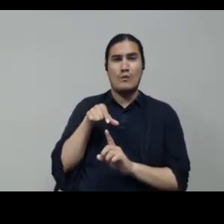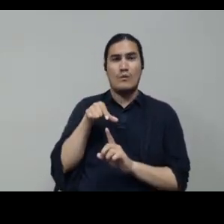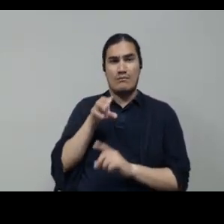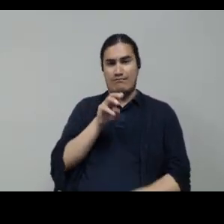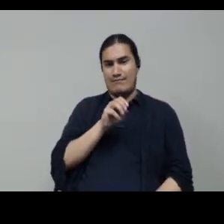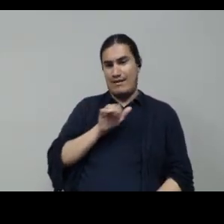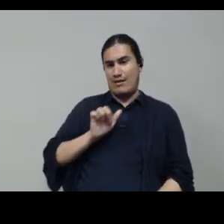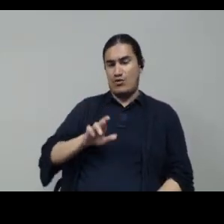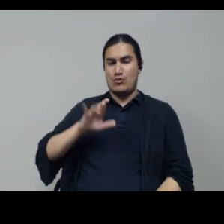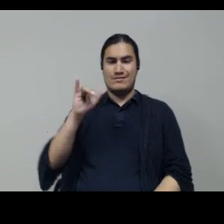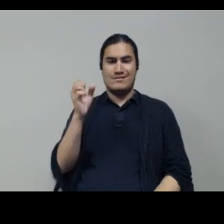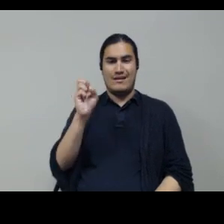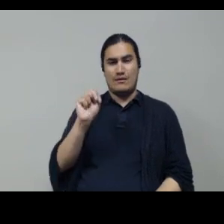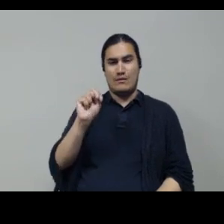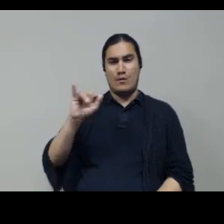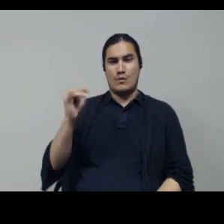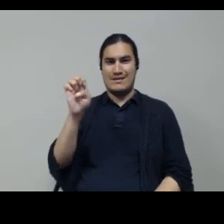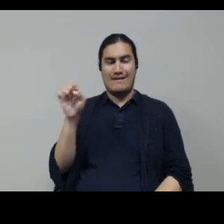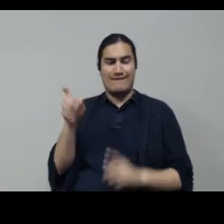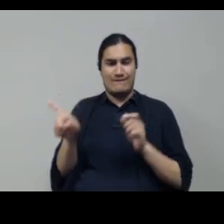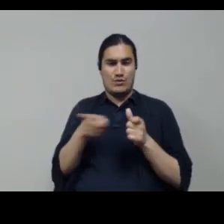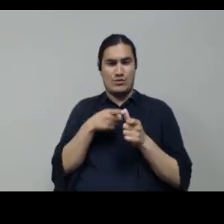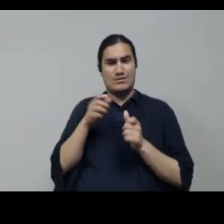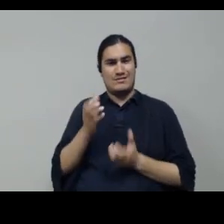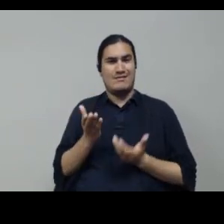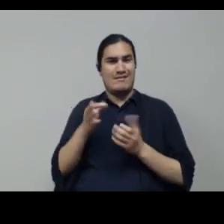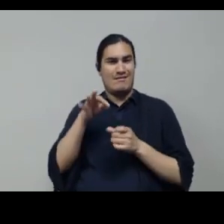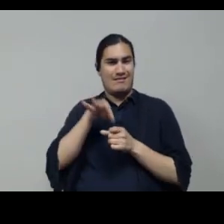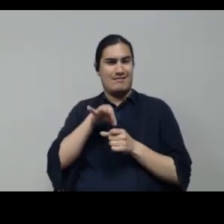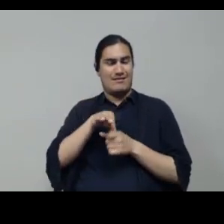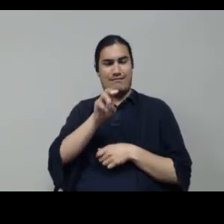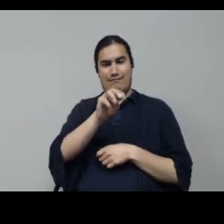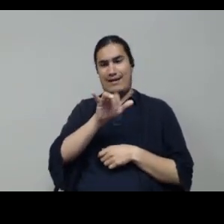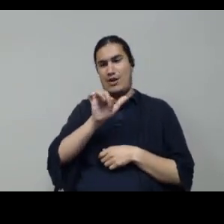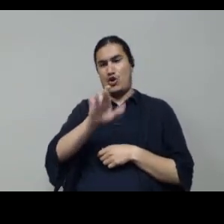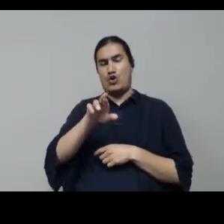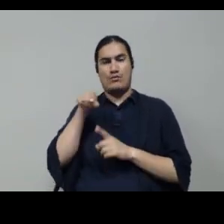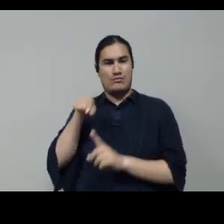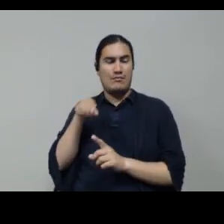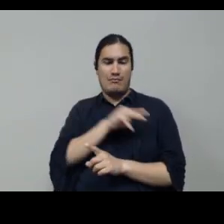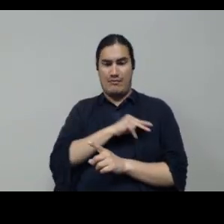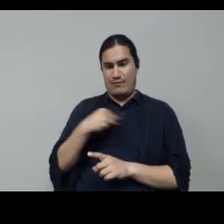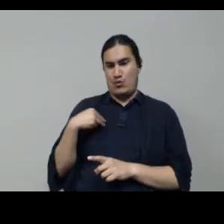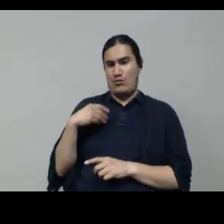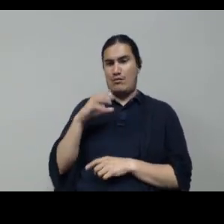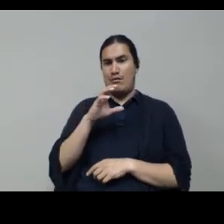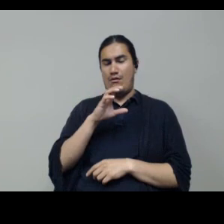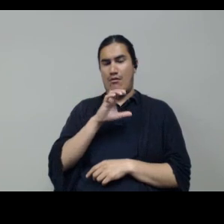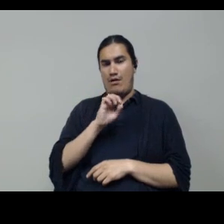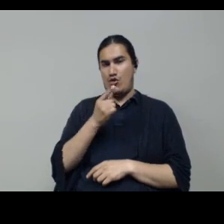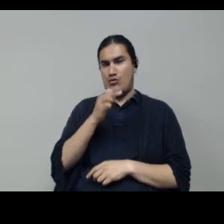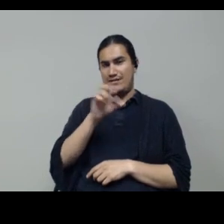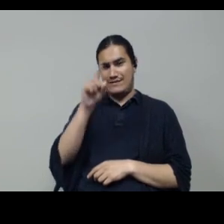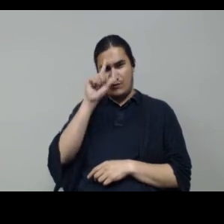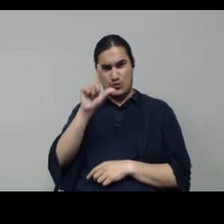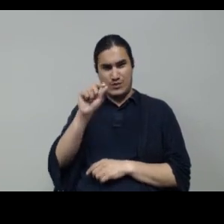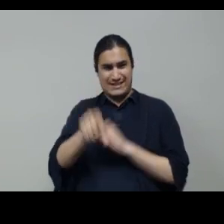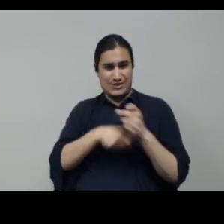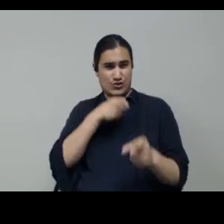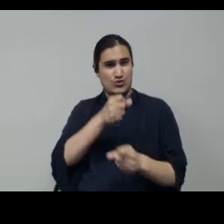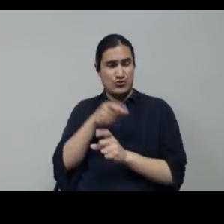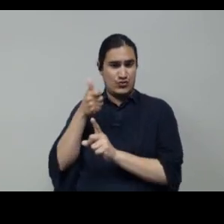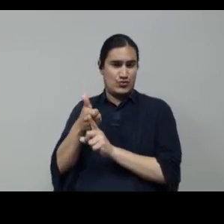San Jose, the first elected mayor. He was a member of Congress for 20 years. He chaired